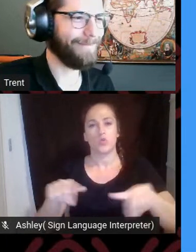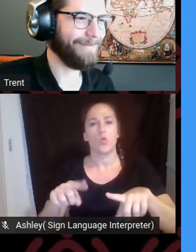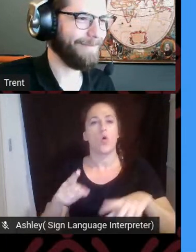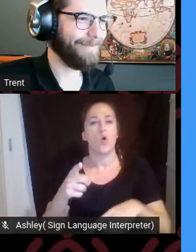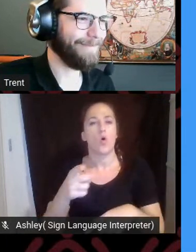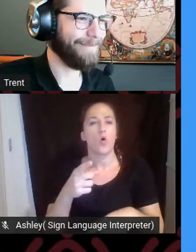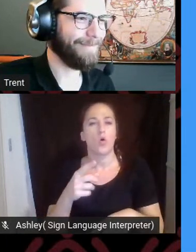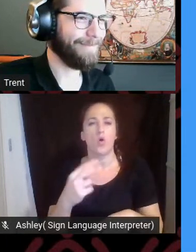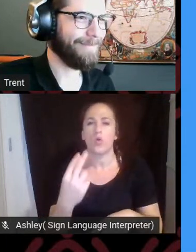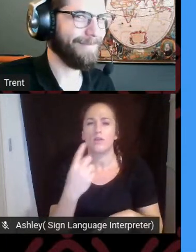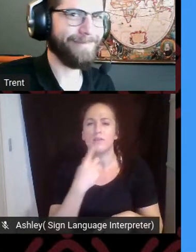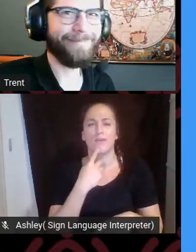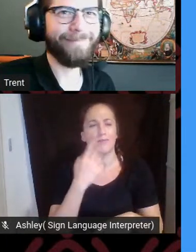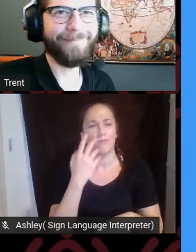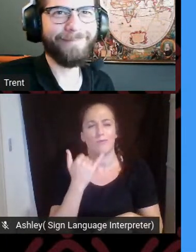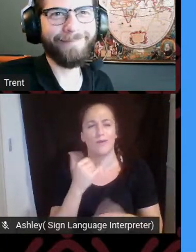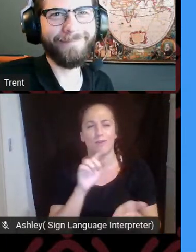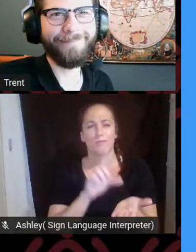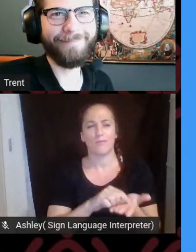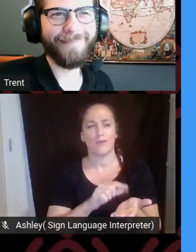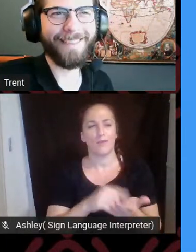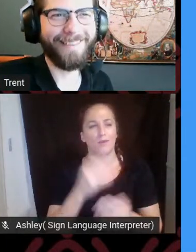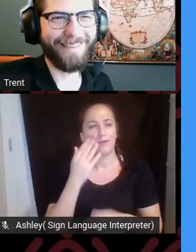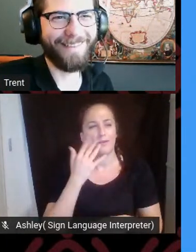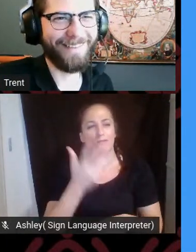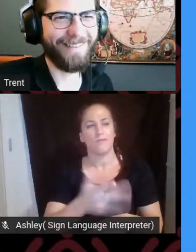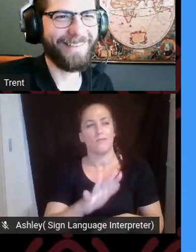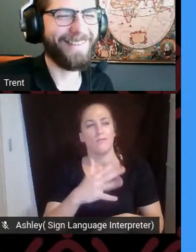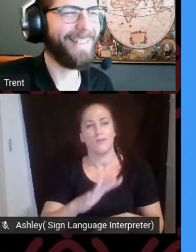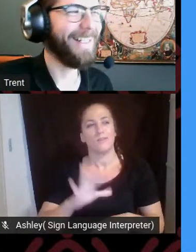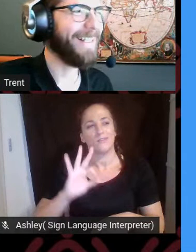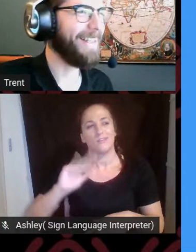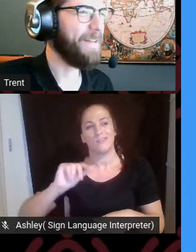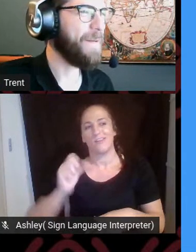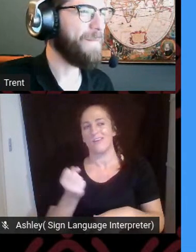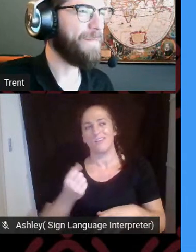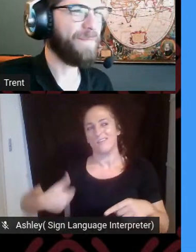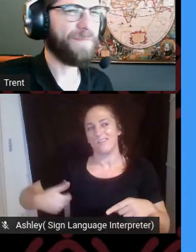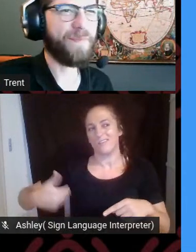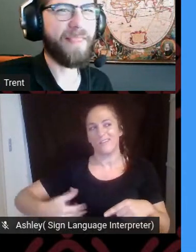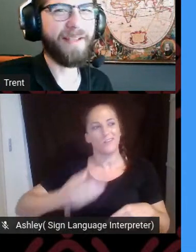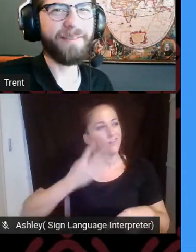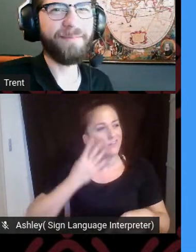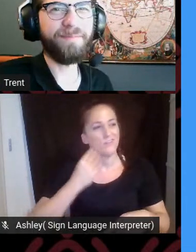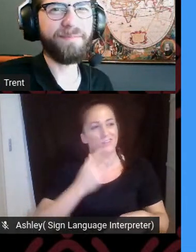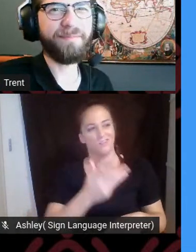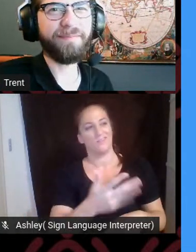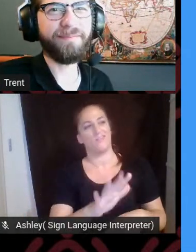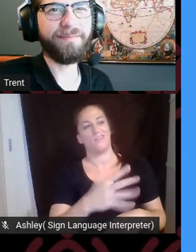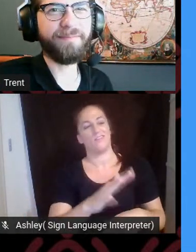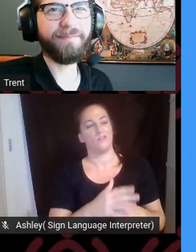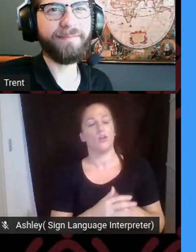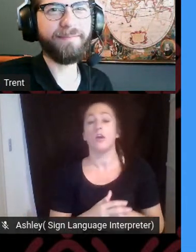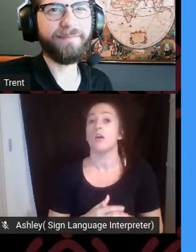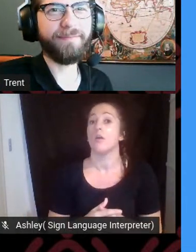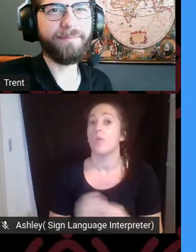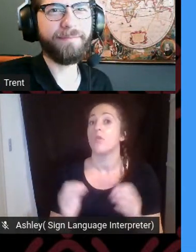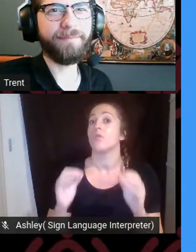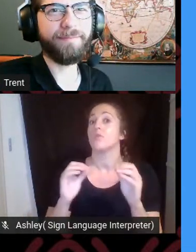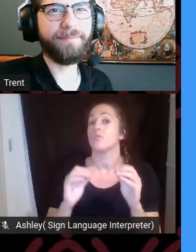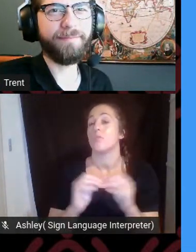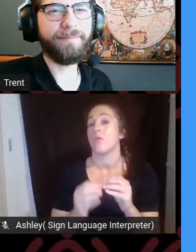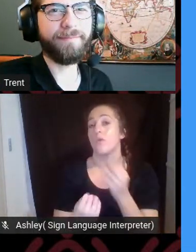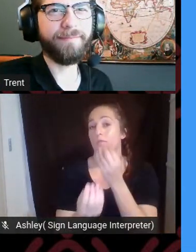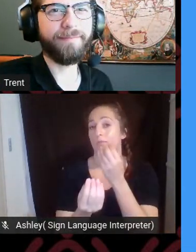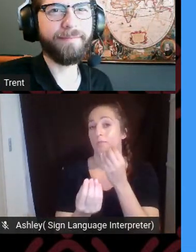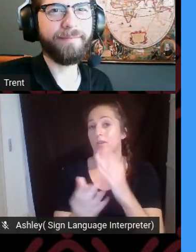email someone, right? I've been emailing since the late 90s, right? But there are actually some additional things that you can do in